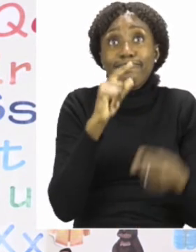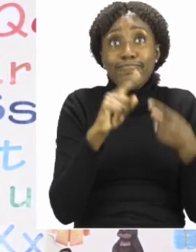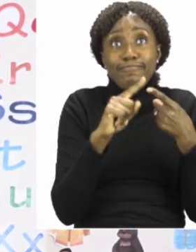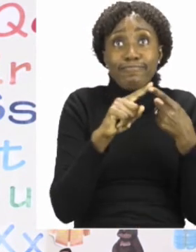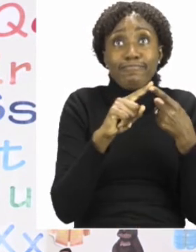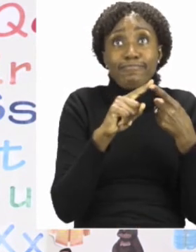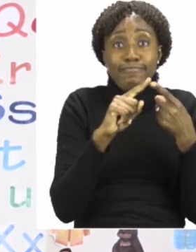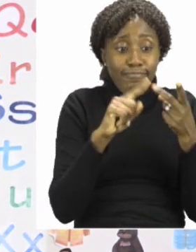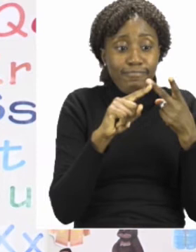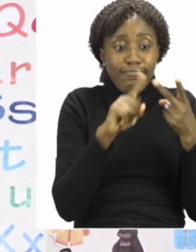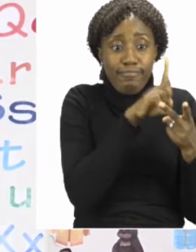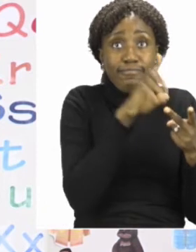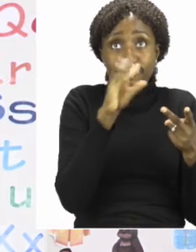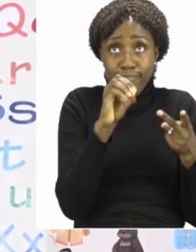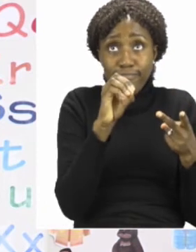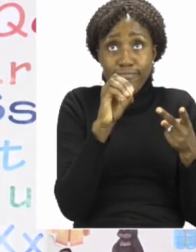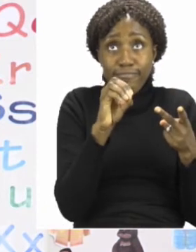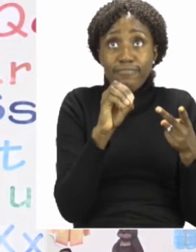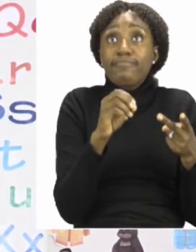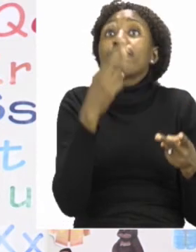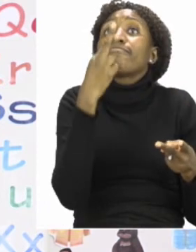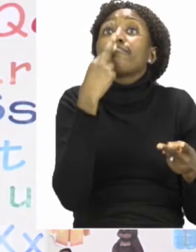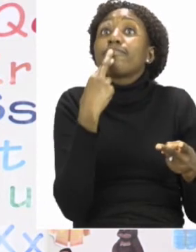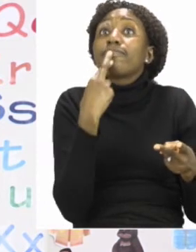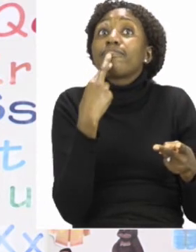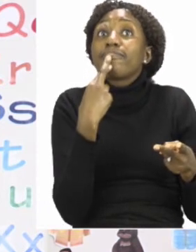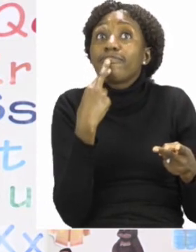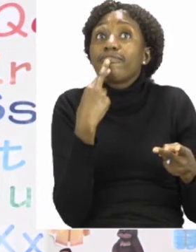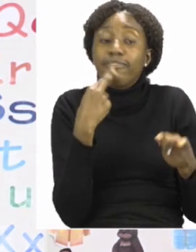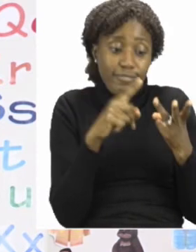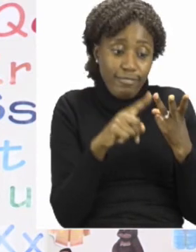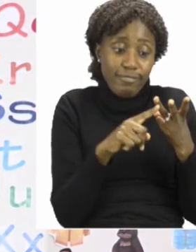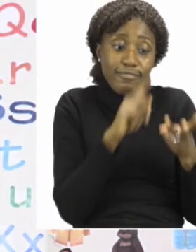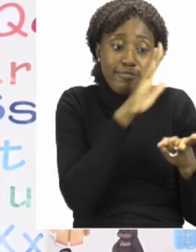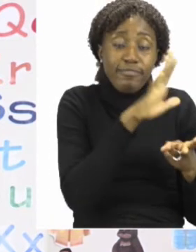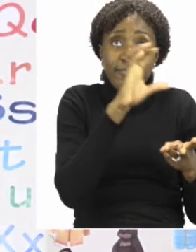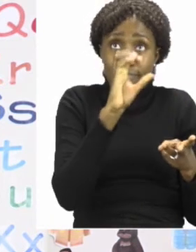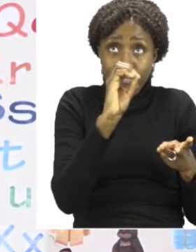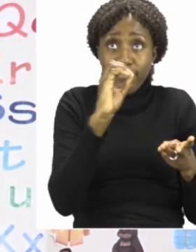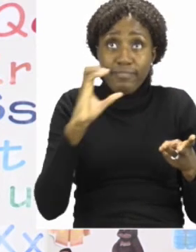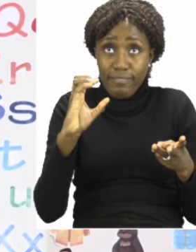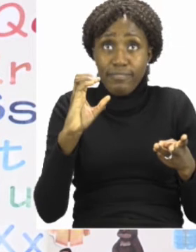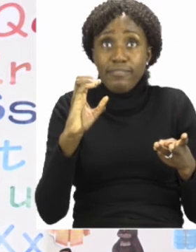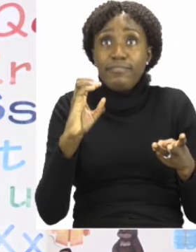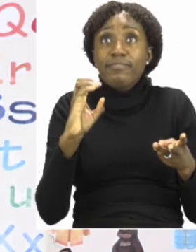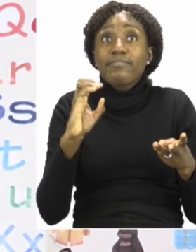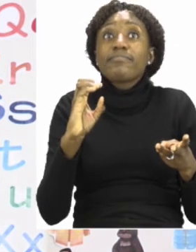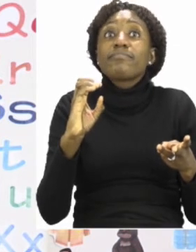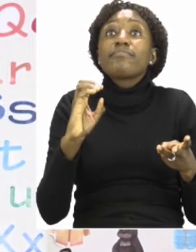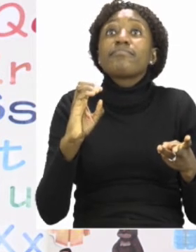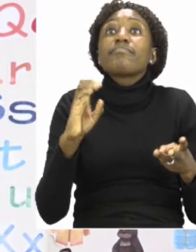then our 10-cent coin will use red. And lastly, our 50-cent